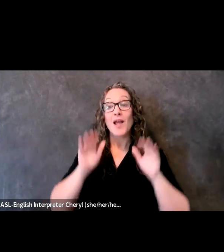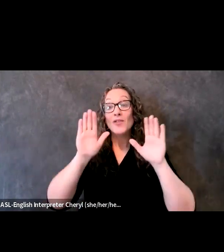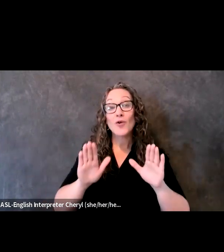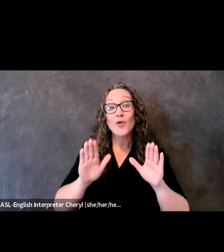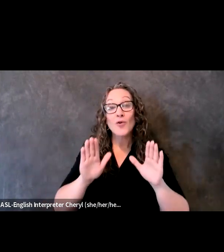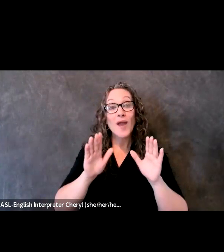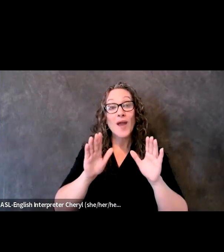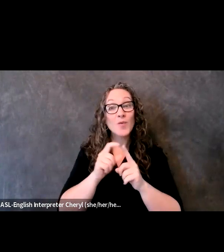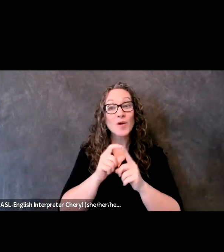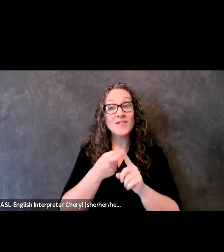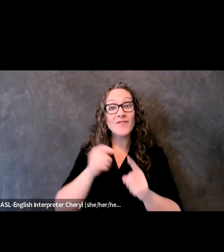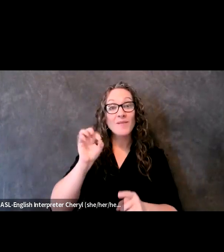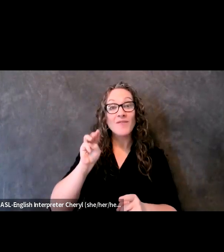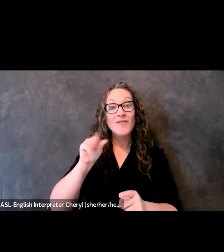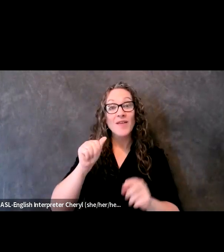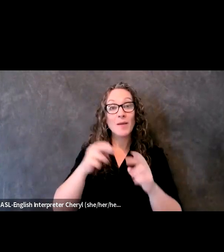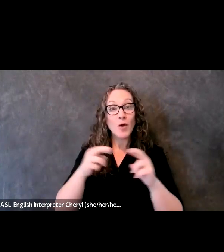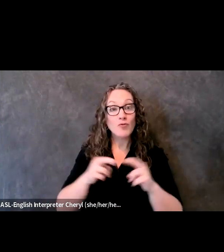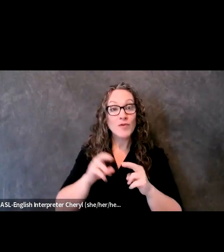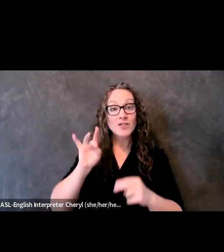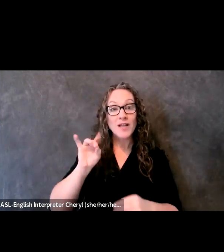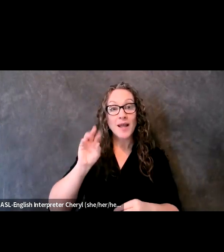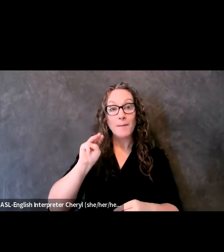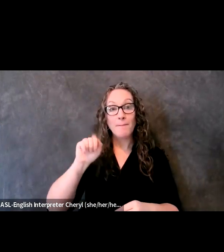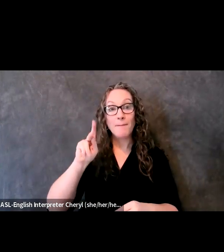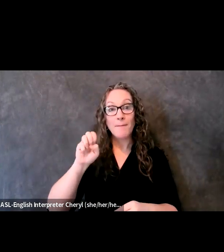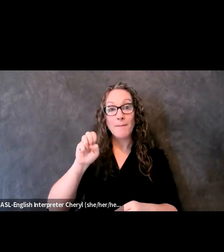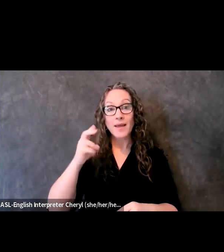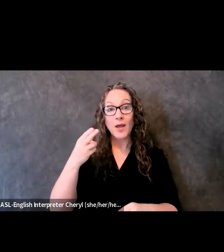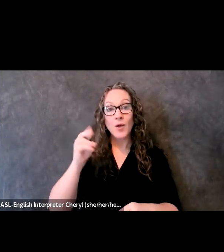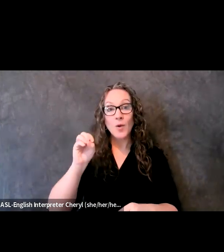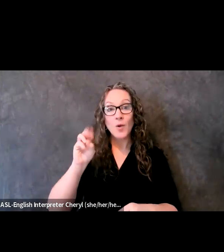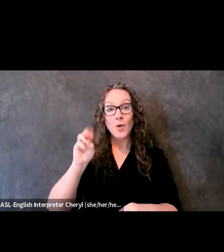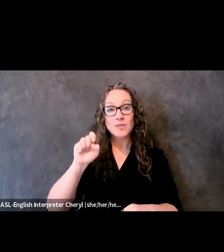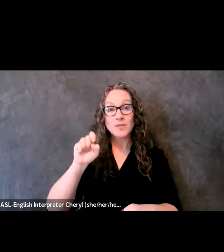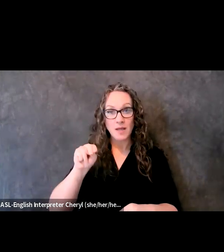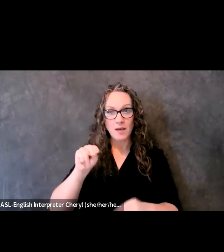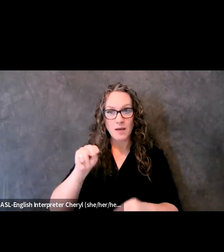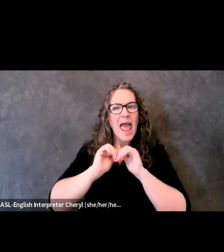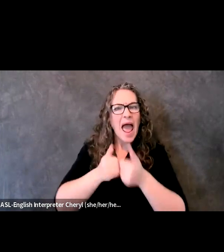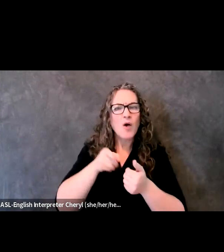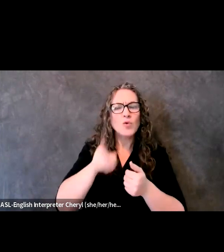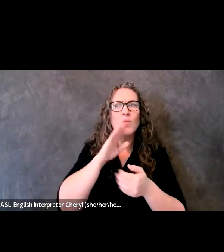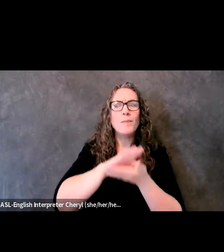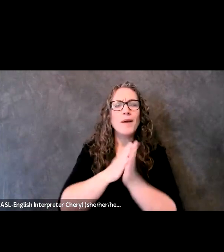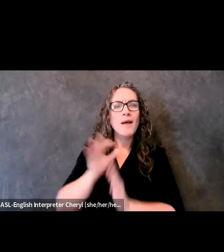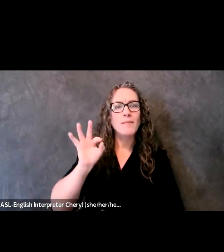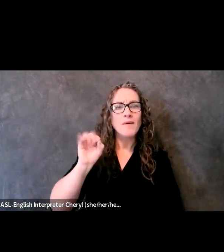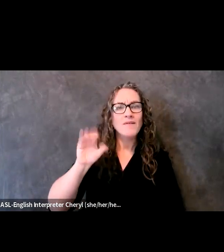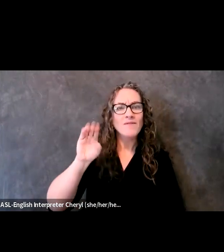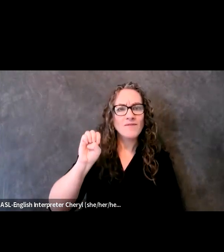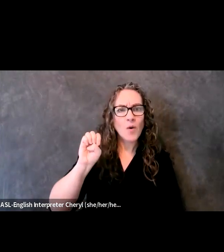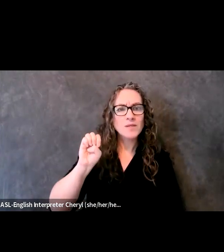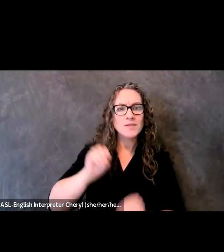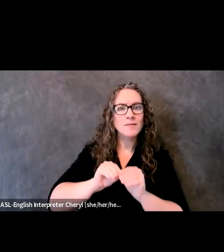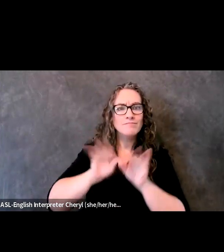8 Disability Integration Specialist, Mike Houston, how are you going to become the force multiplier in the work that you're doing? So with